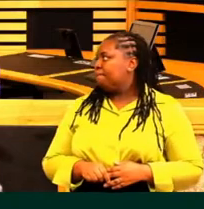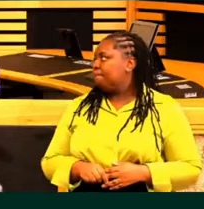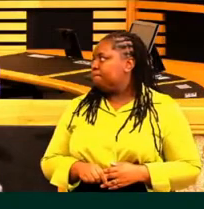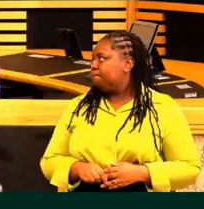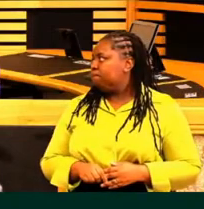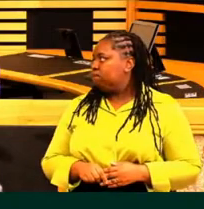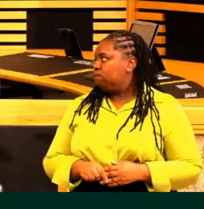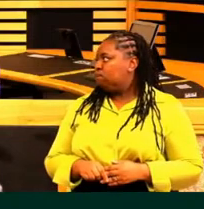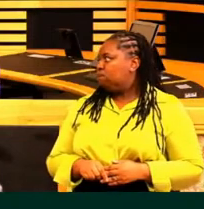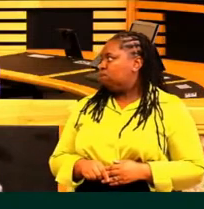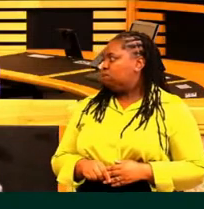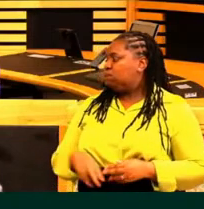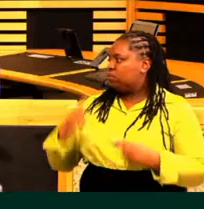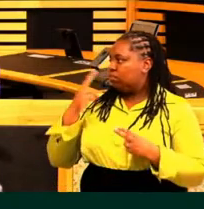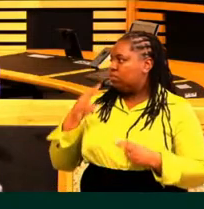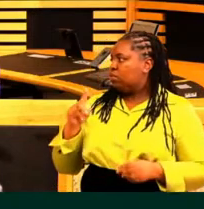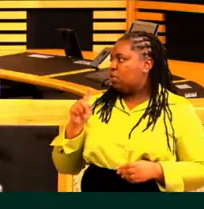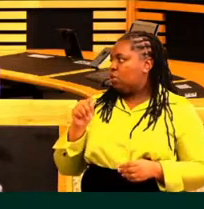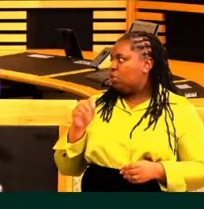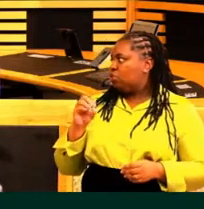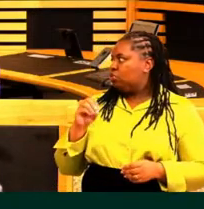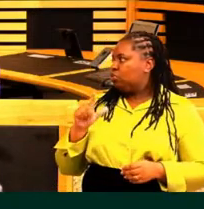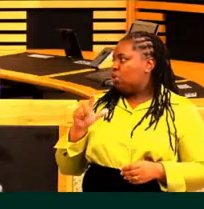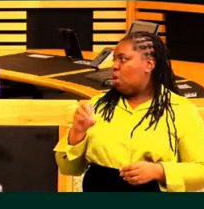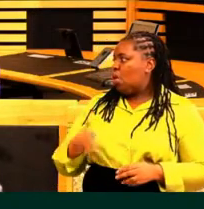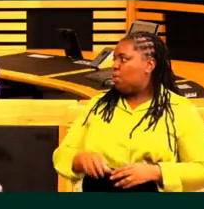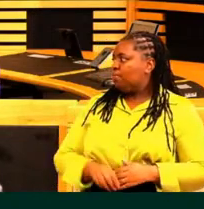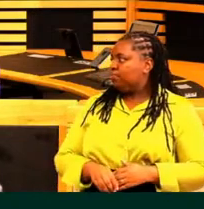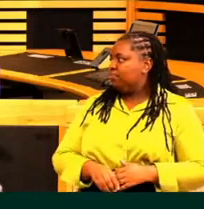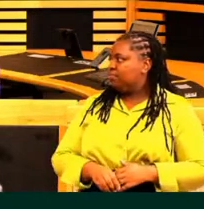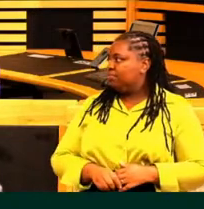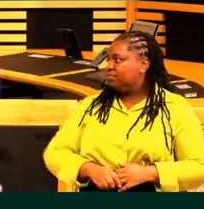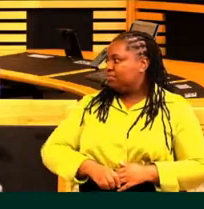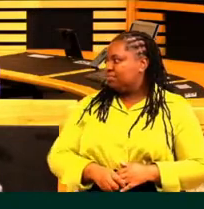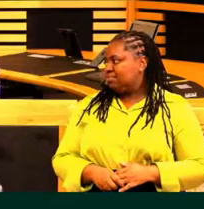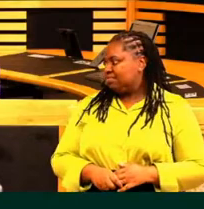going to be horrible the chief whip